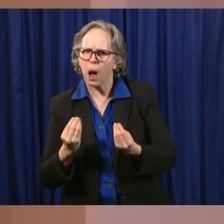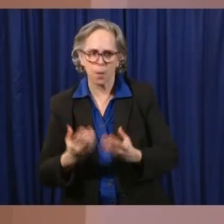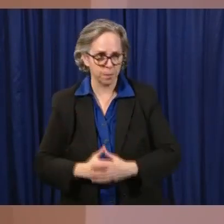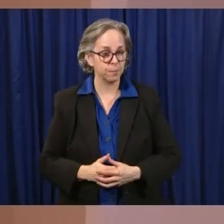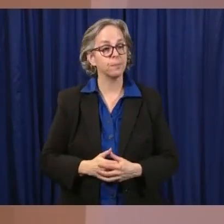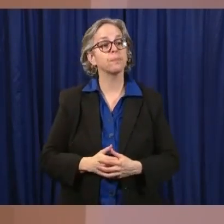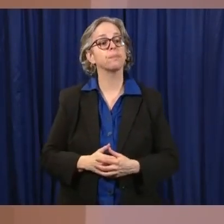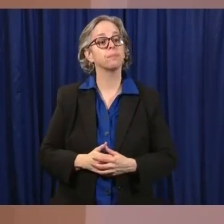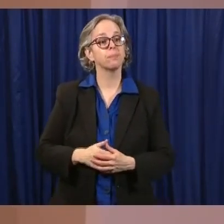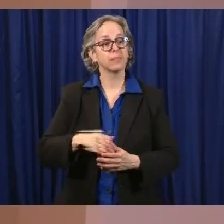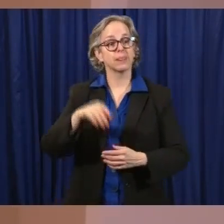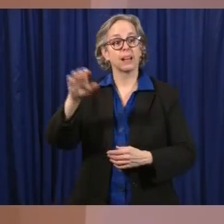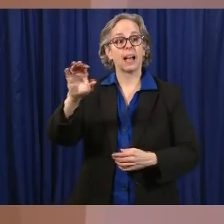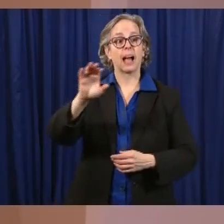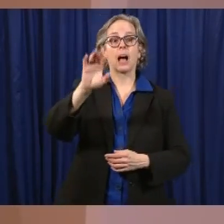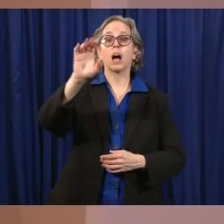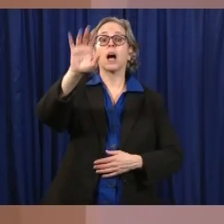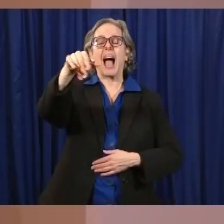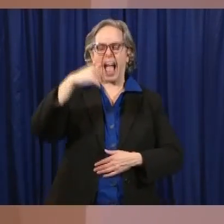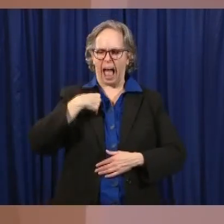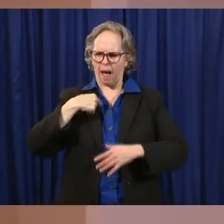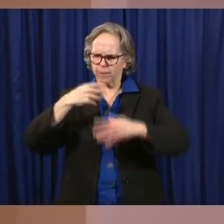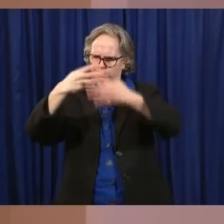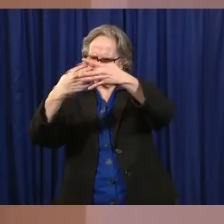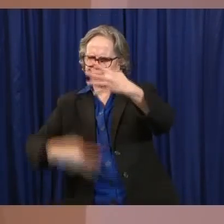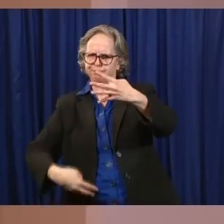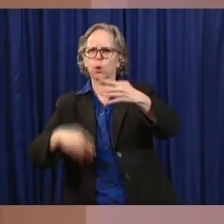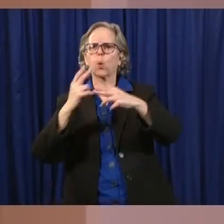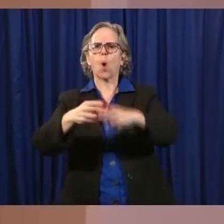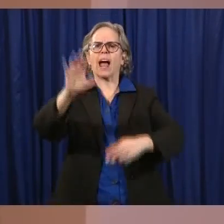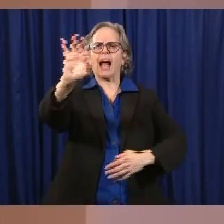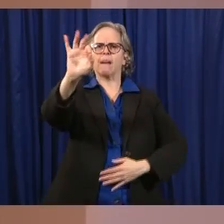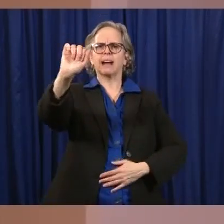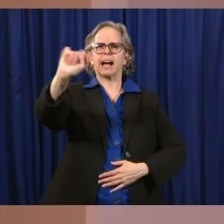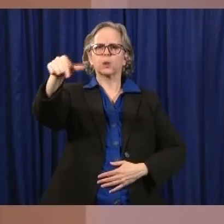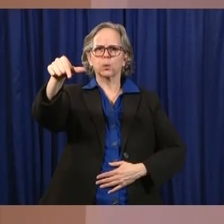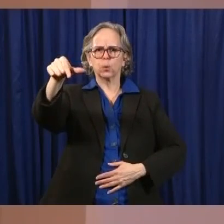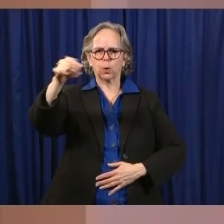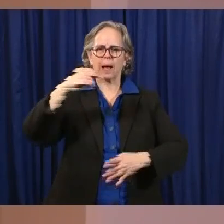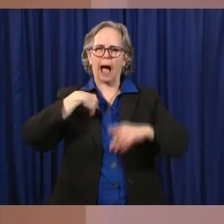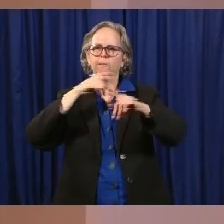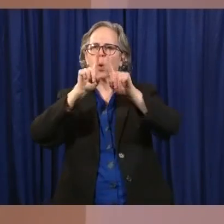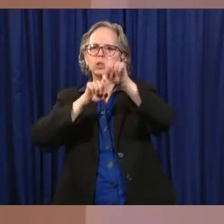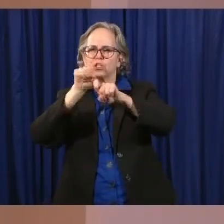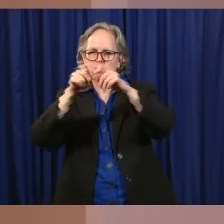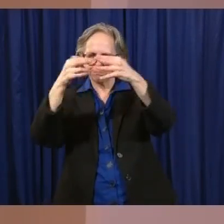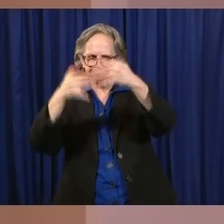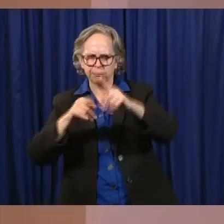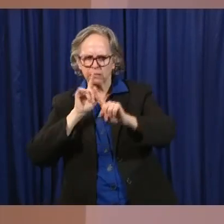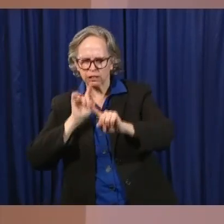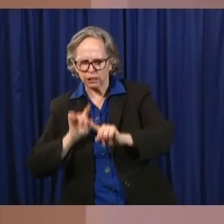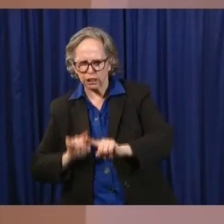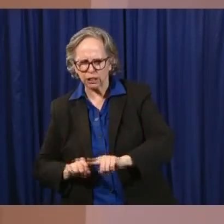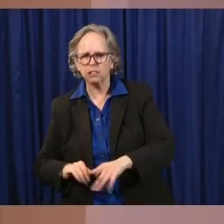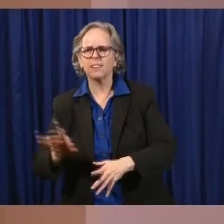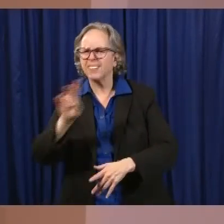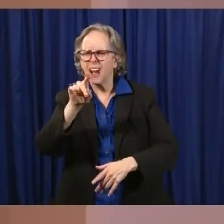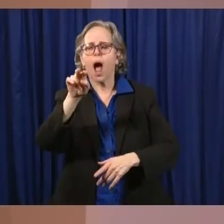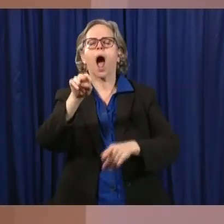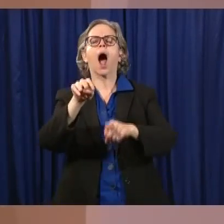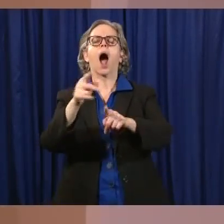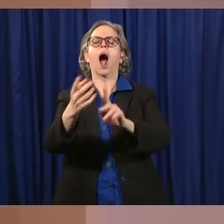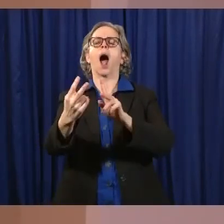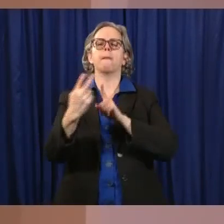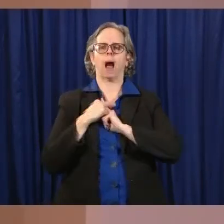asked questions, and the answers to those should be there for you. But if not, if you go all the way to the bottom, you will see that there's a place where you